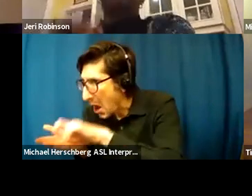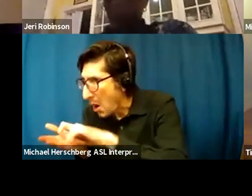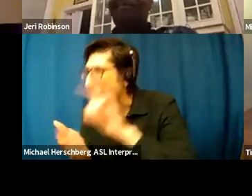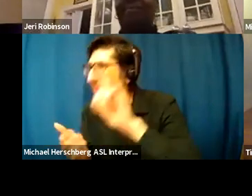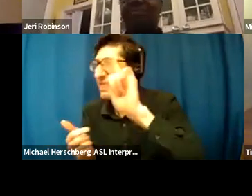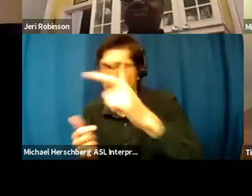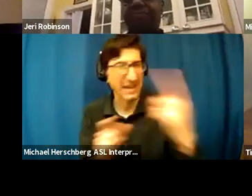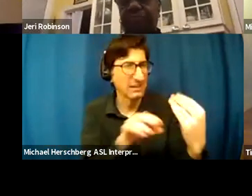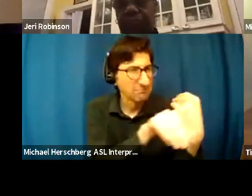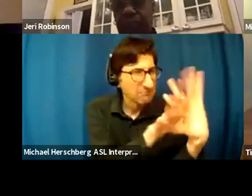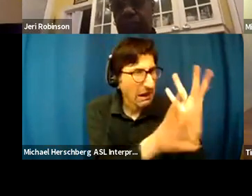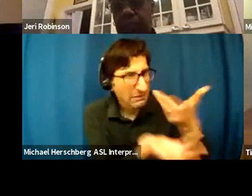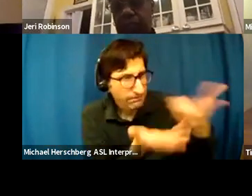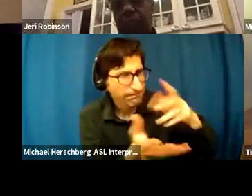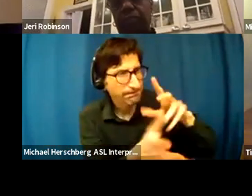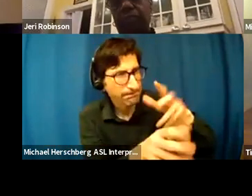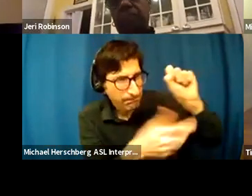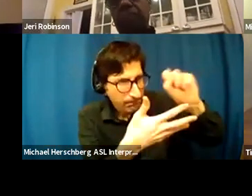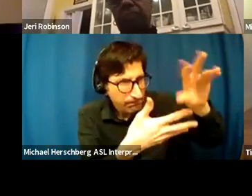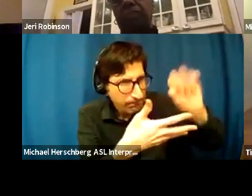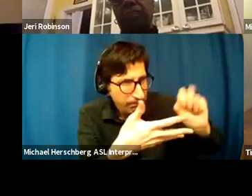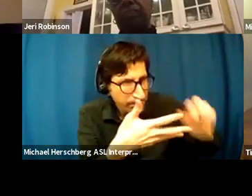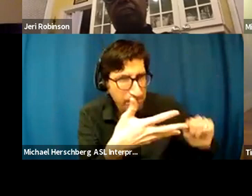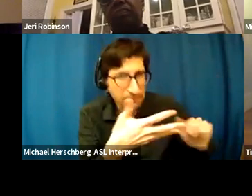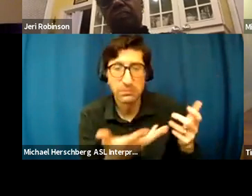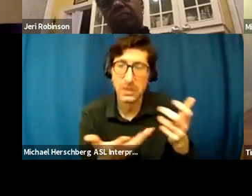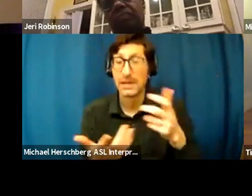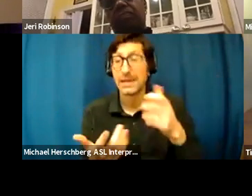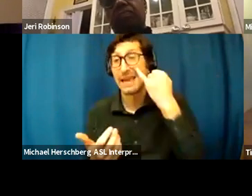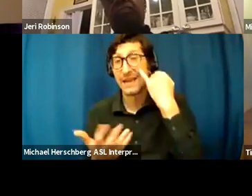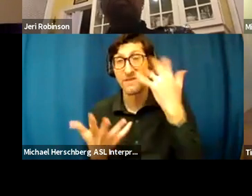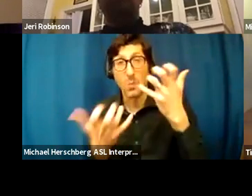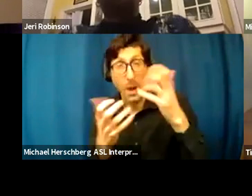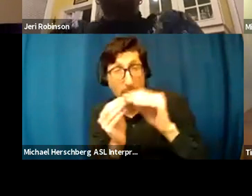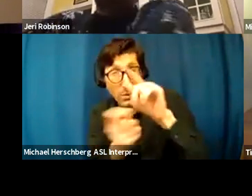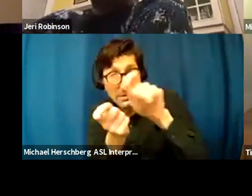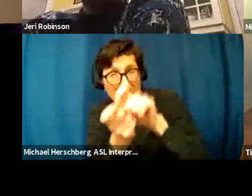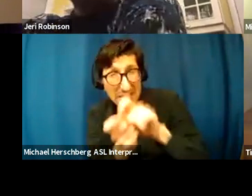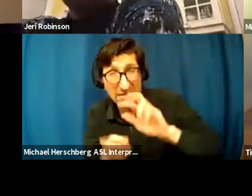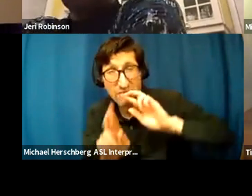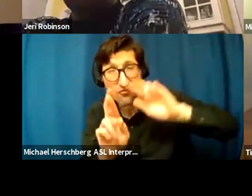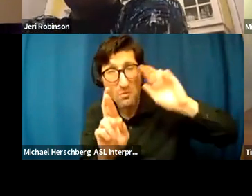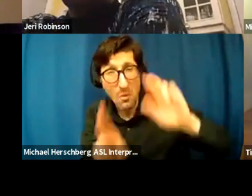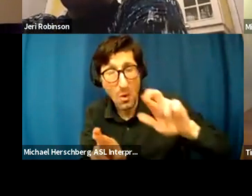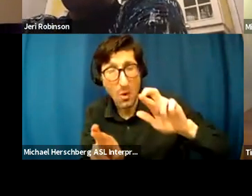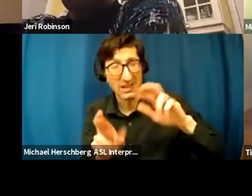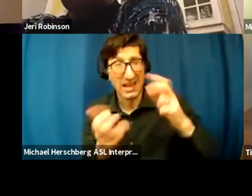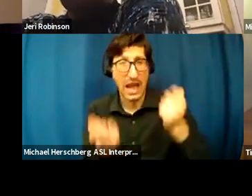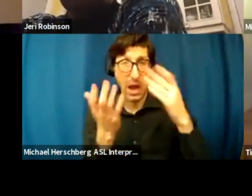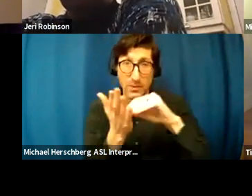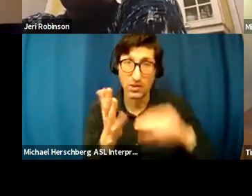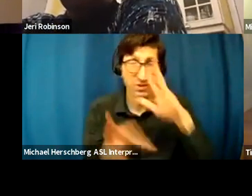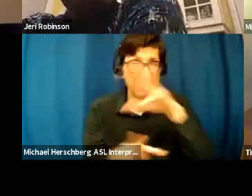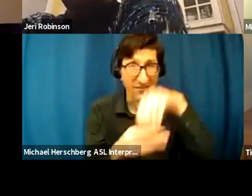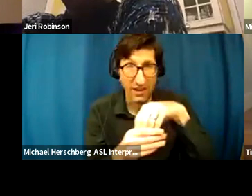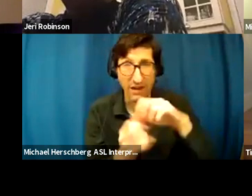So I think that, you know, if you would like a more detailed report of, you know, how many students are in